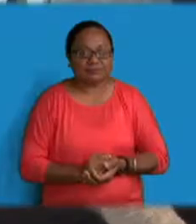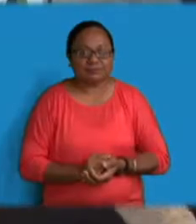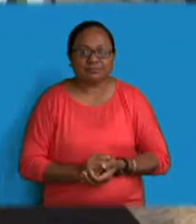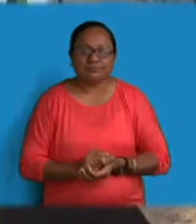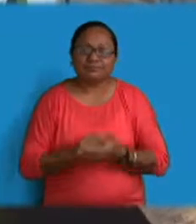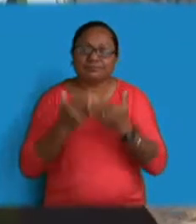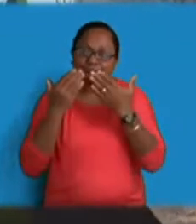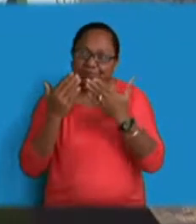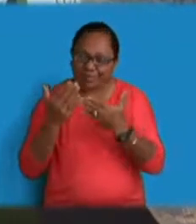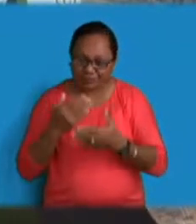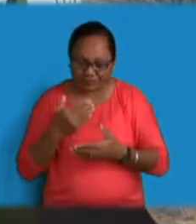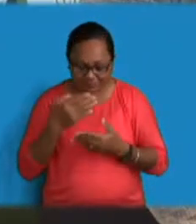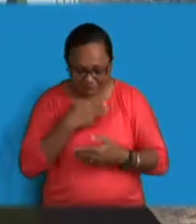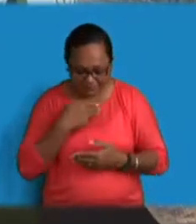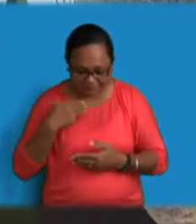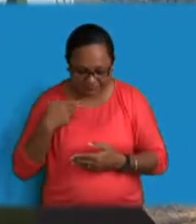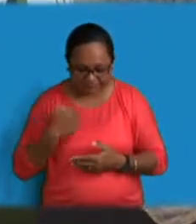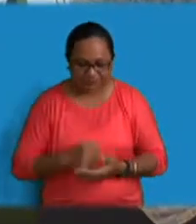Minister.